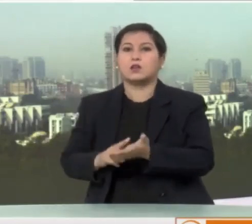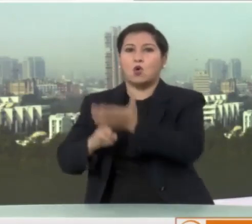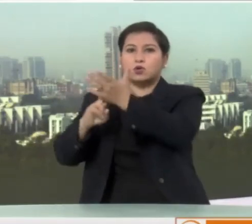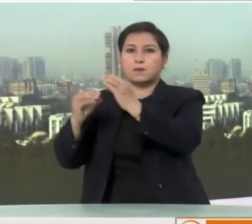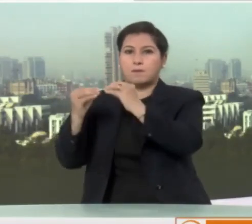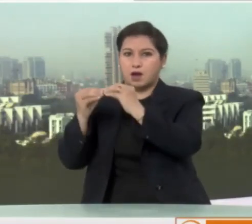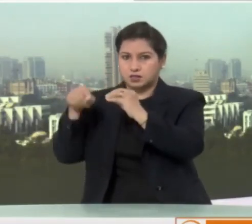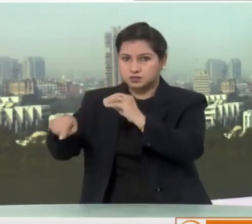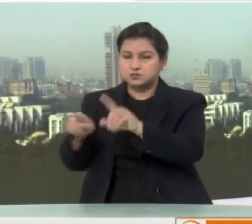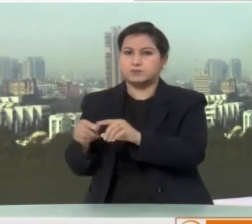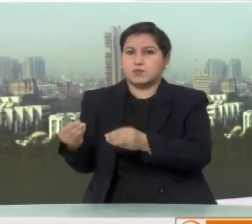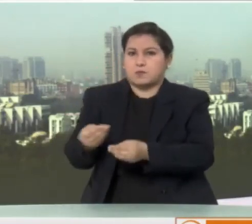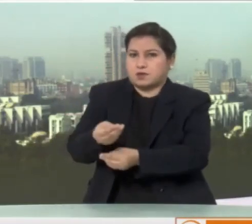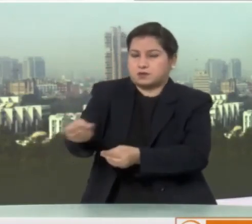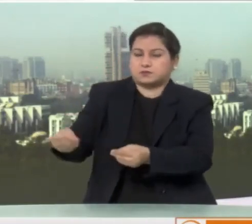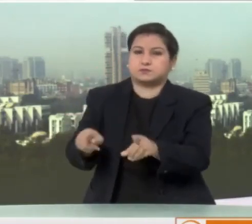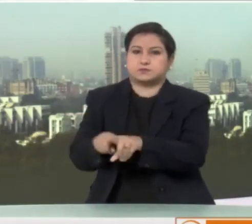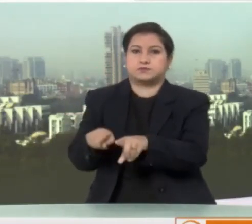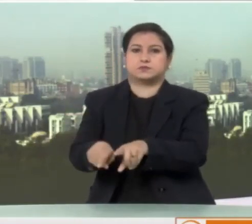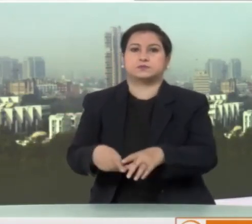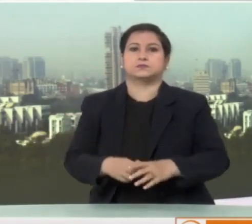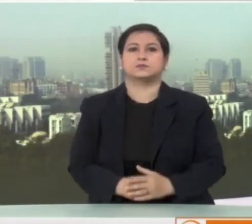Bangladesh and neighbourhood.